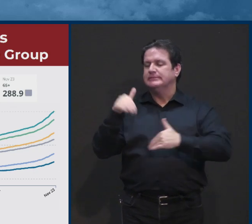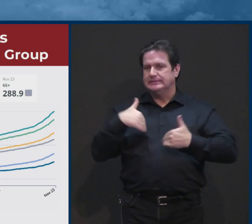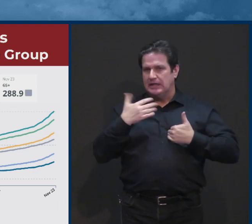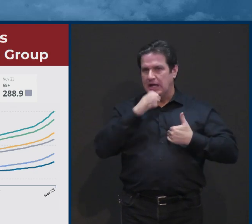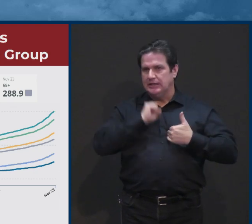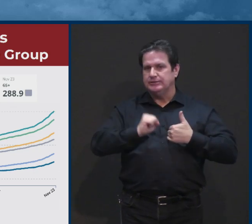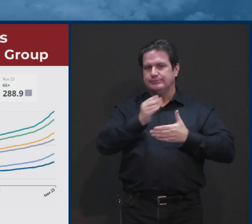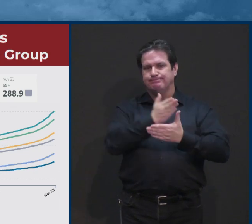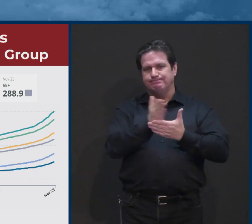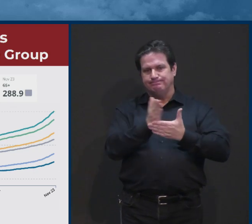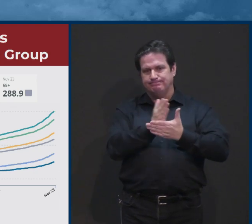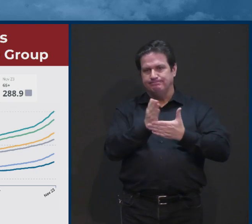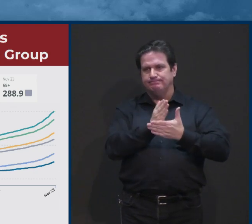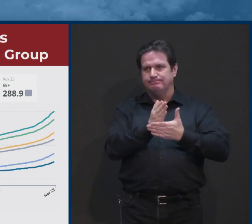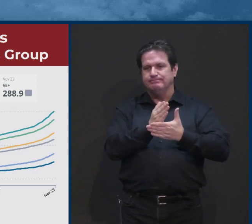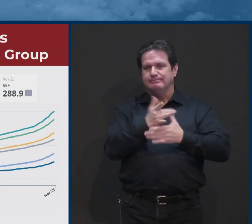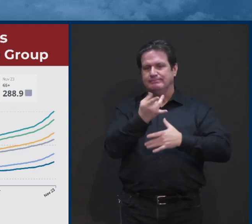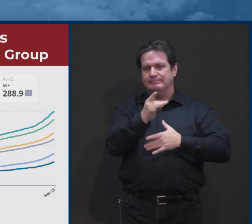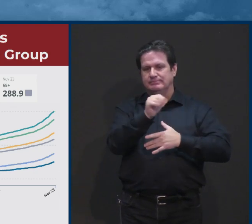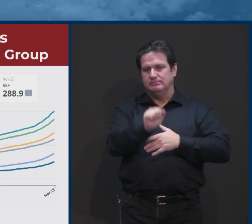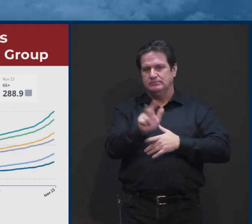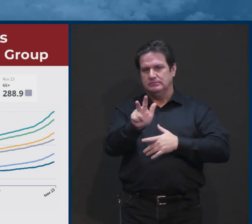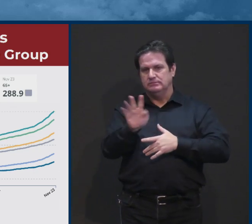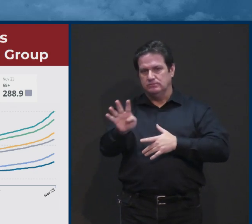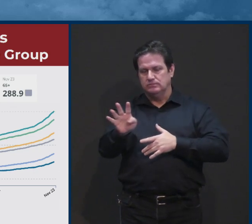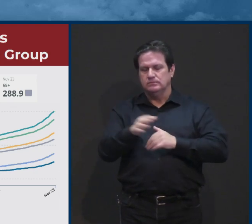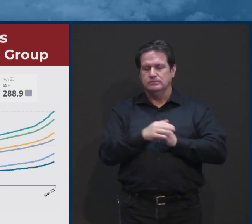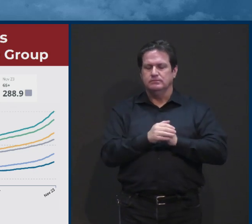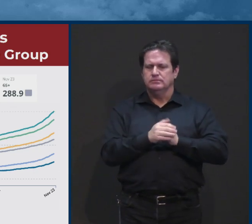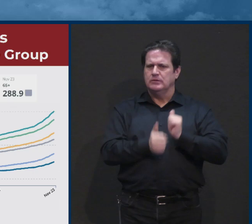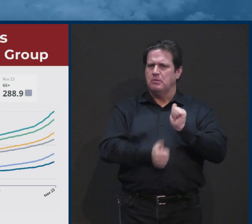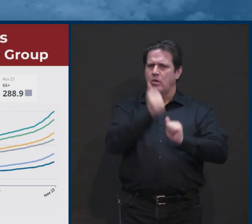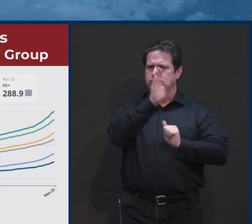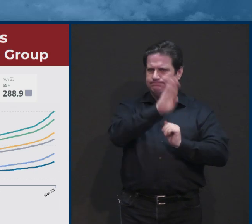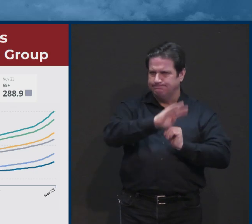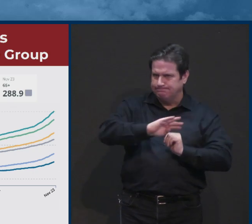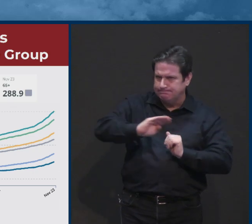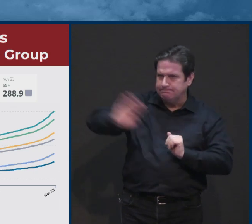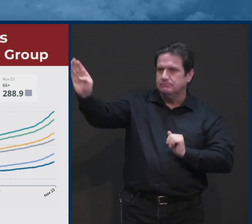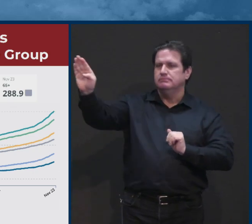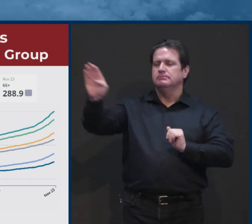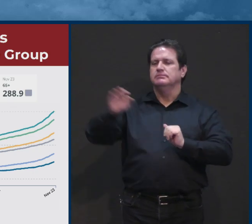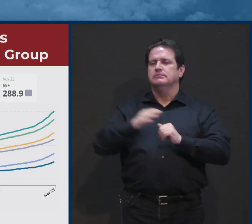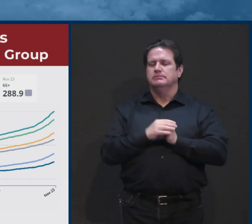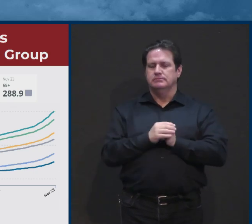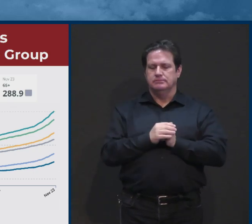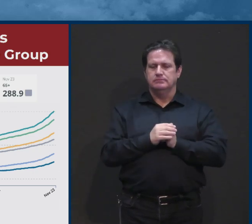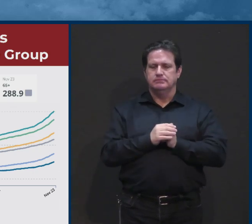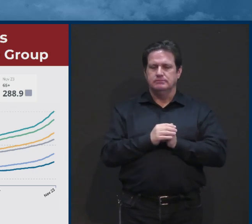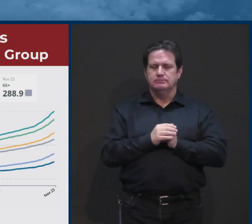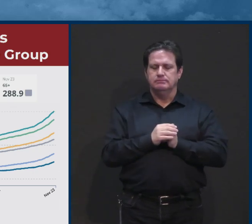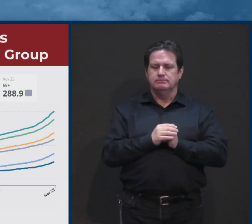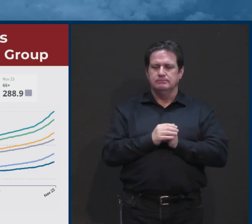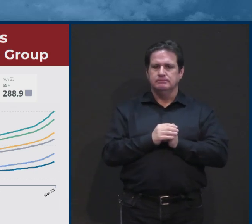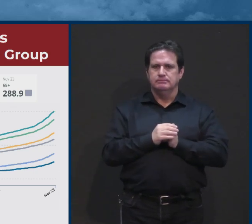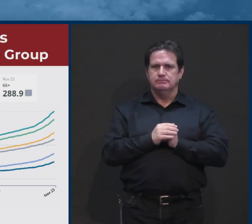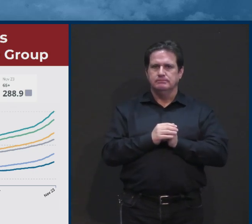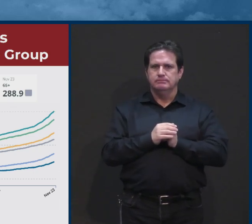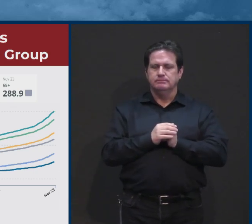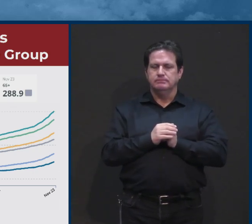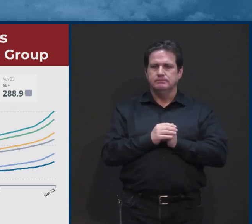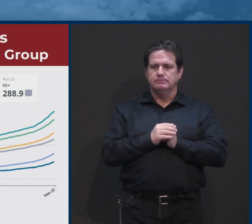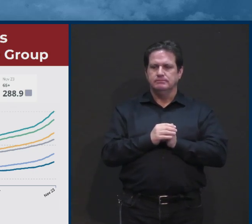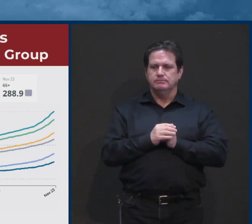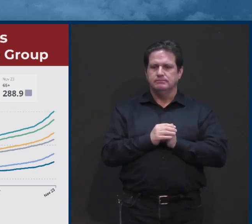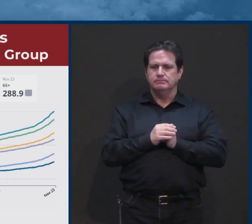adult crowd, 18 to 34-year-olds, still at the highest infection rate